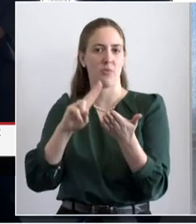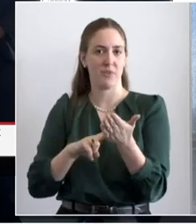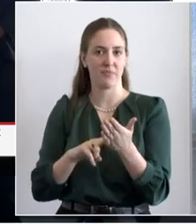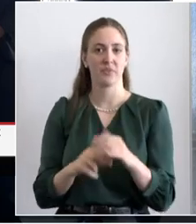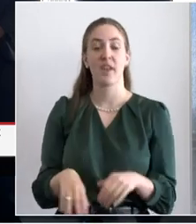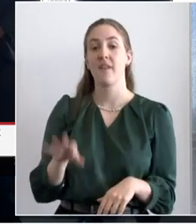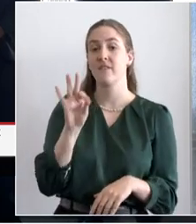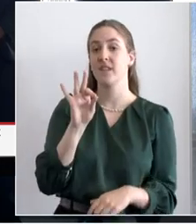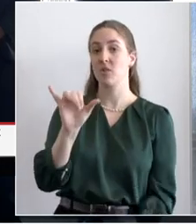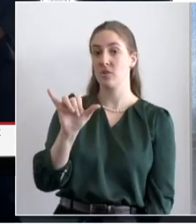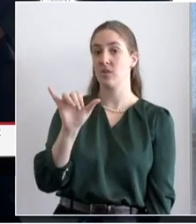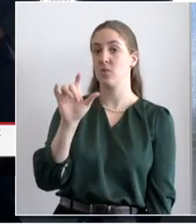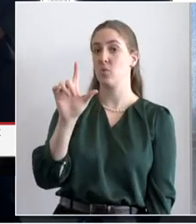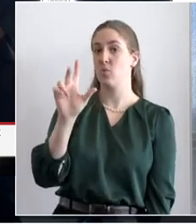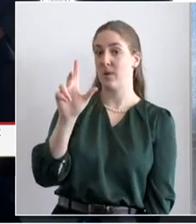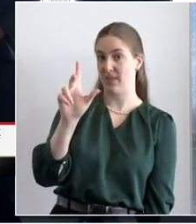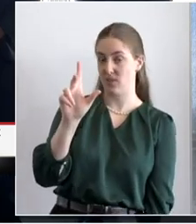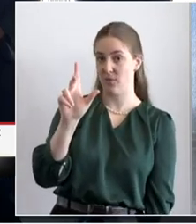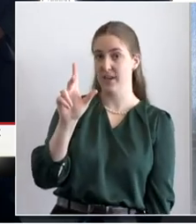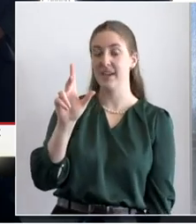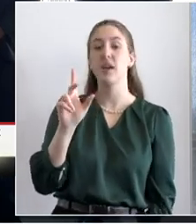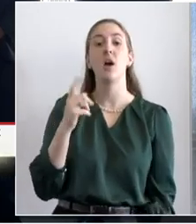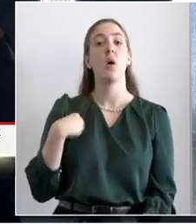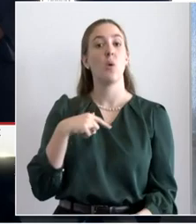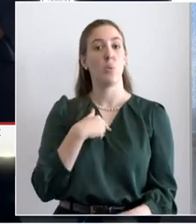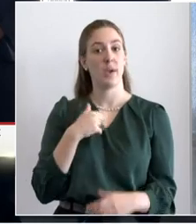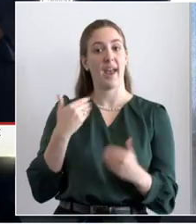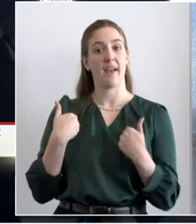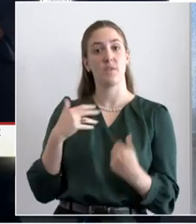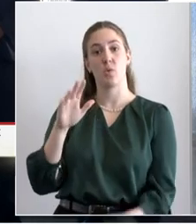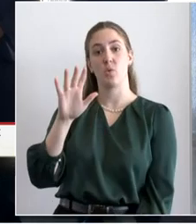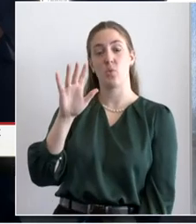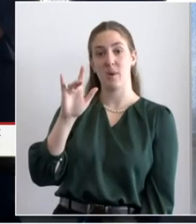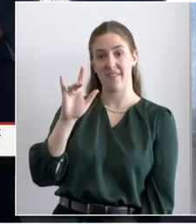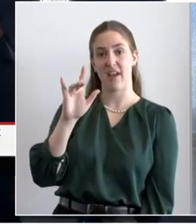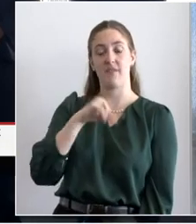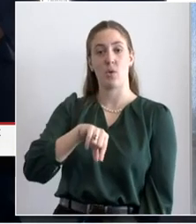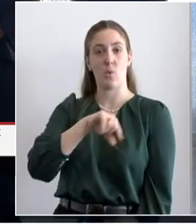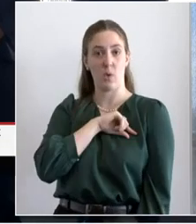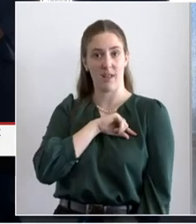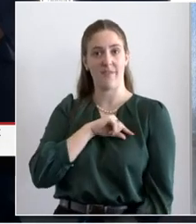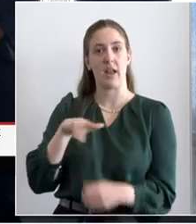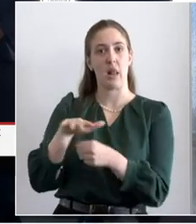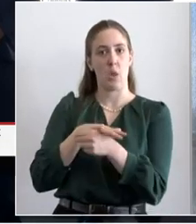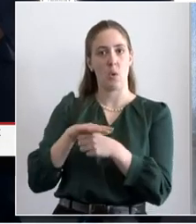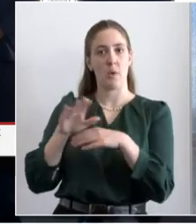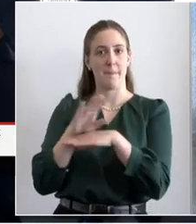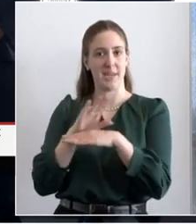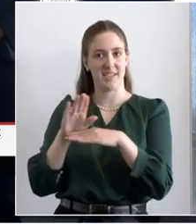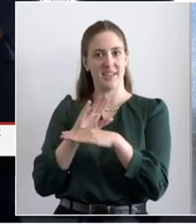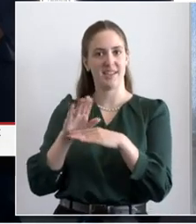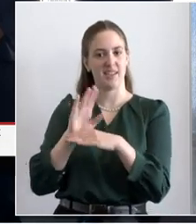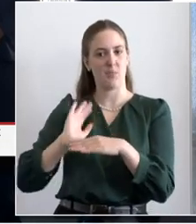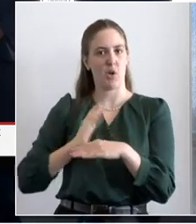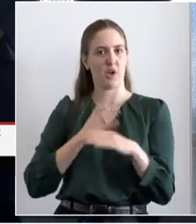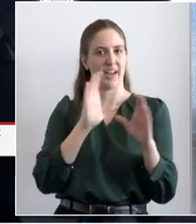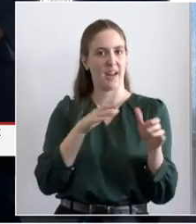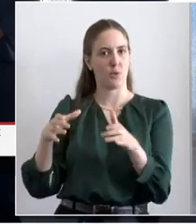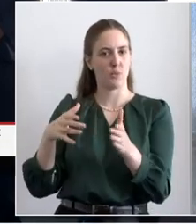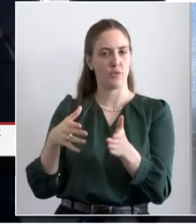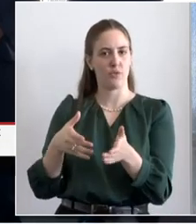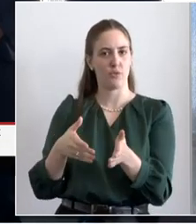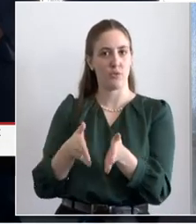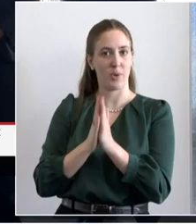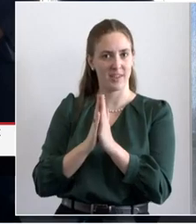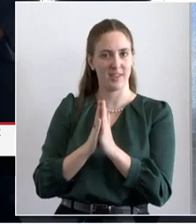alone, we've been introduced to more than 25 qualified local minority-owned suppliers in categories requested by my procurement team, such